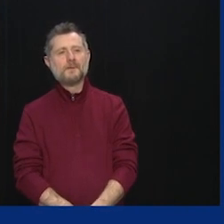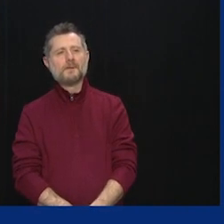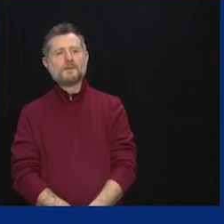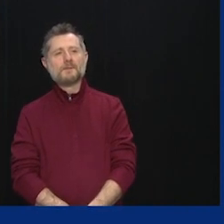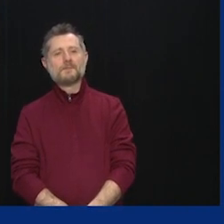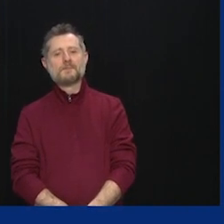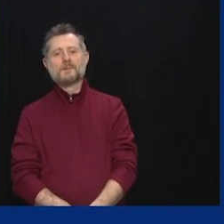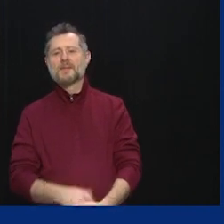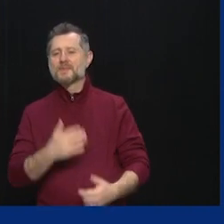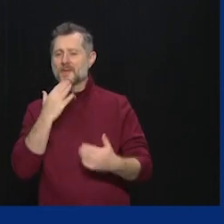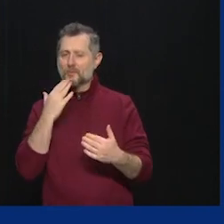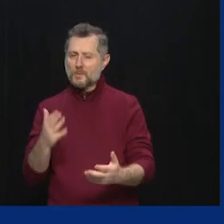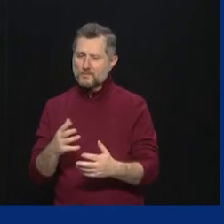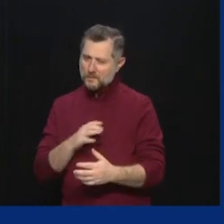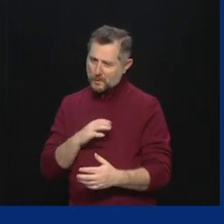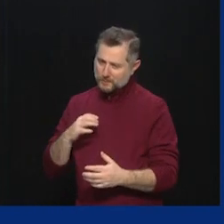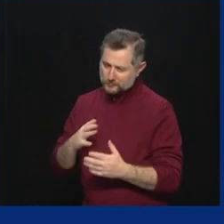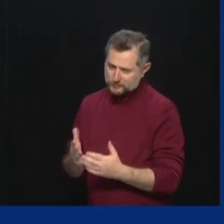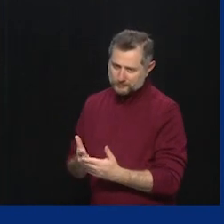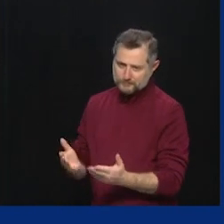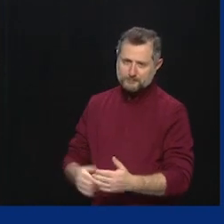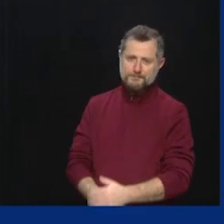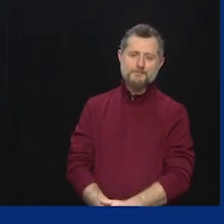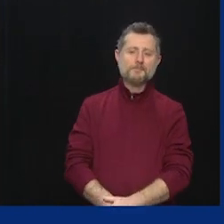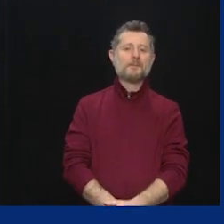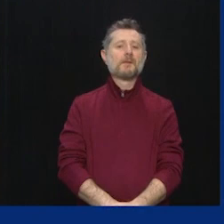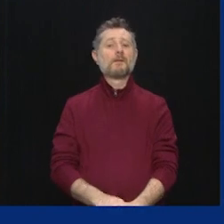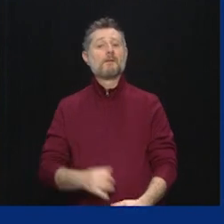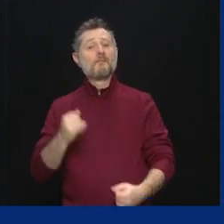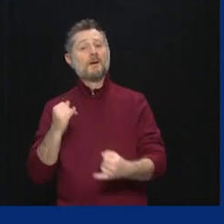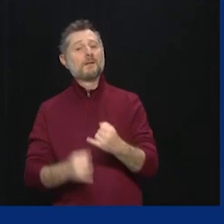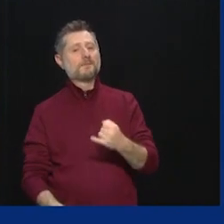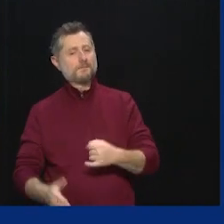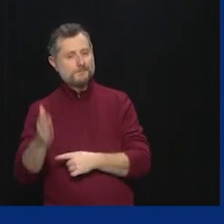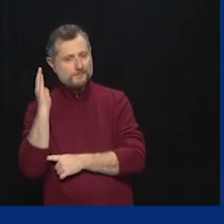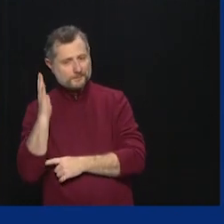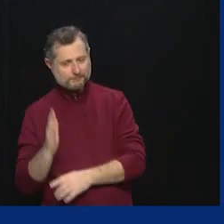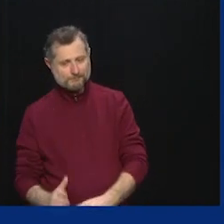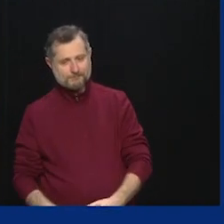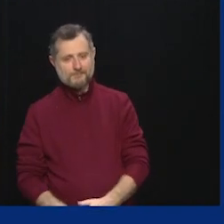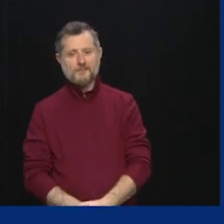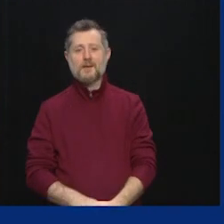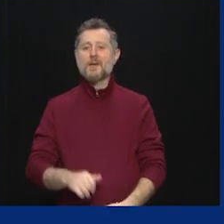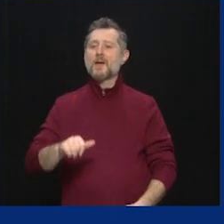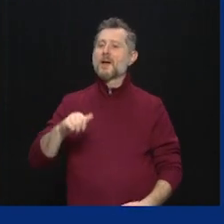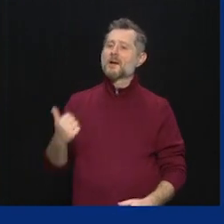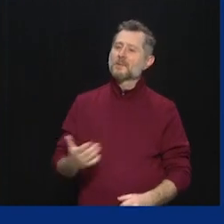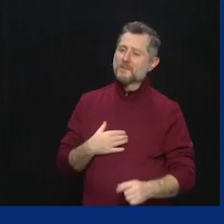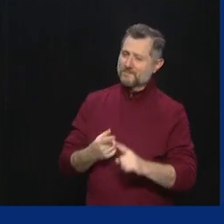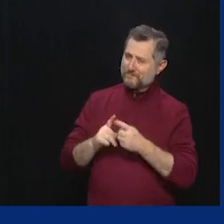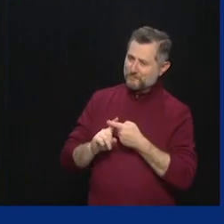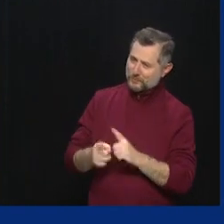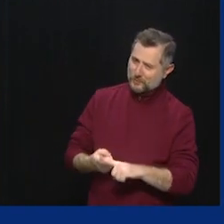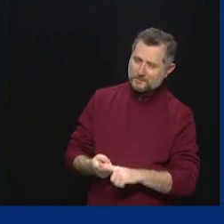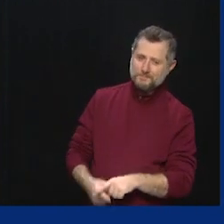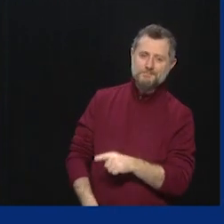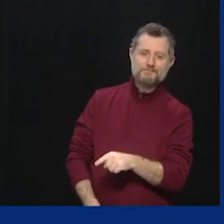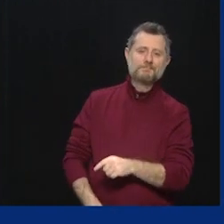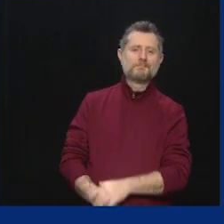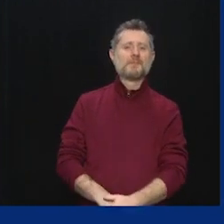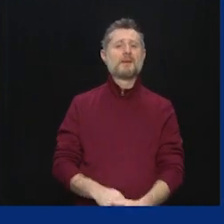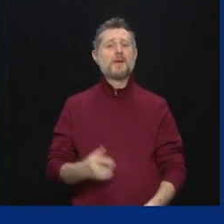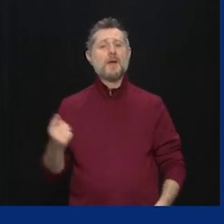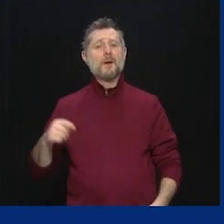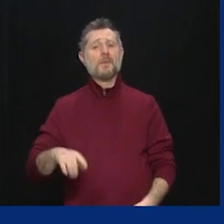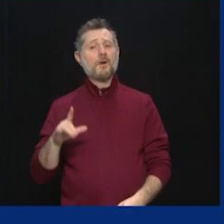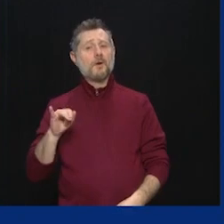Thank you, Commissioner. And our final speaker, also another dear friend. I tracked him down when he first came to Long Island after him and